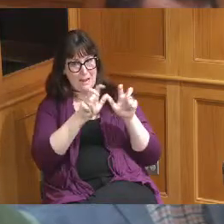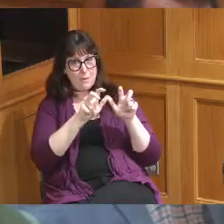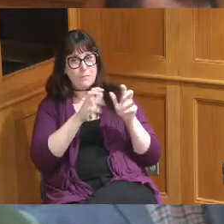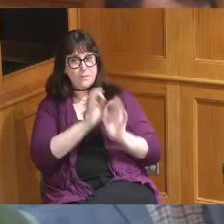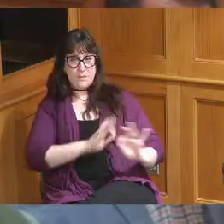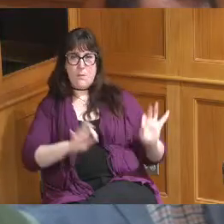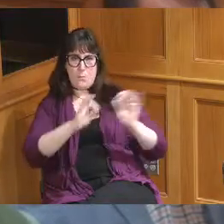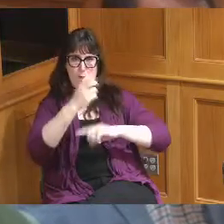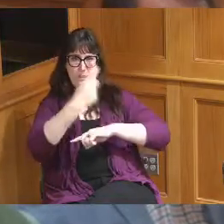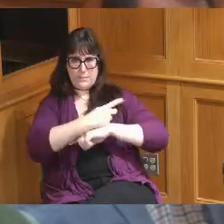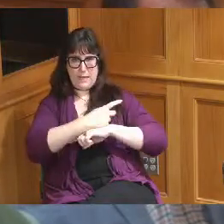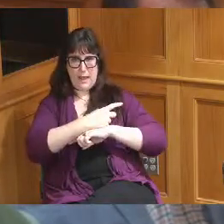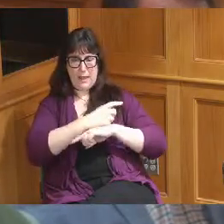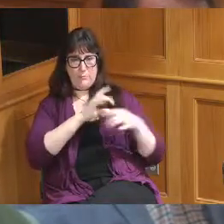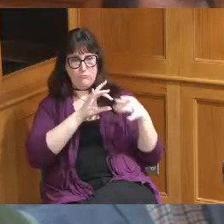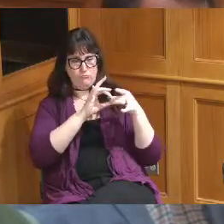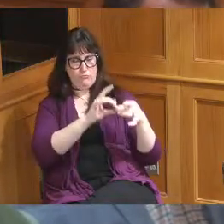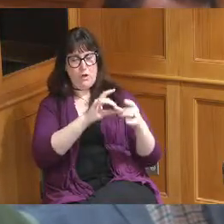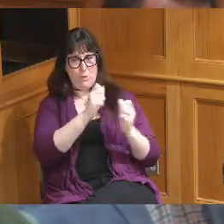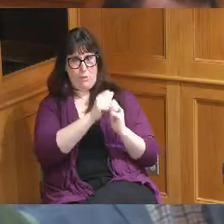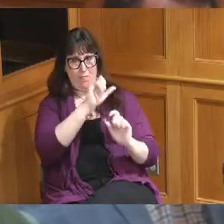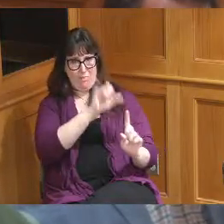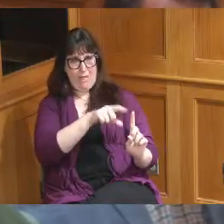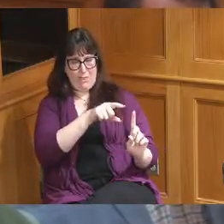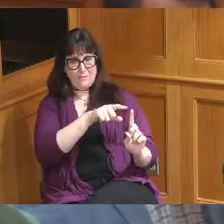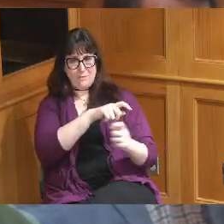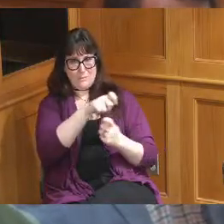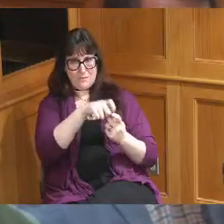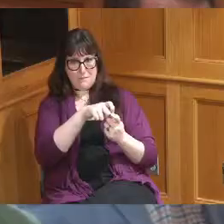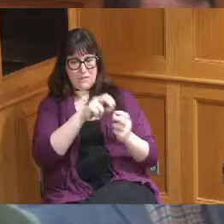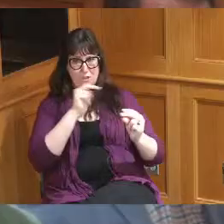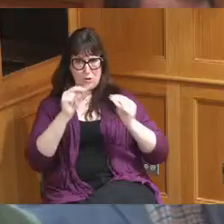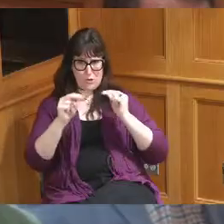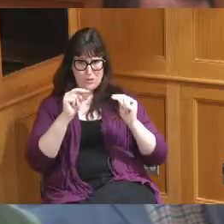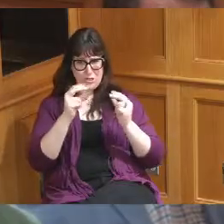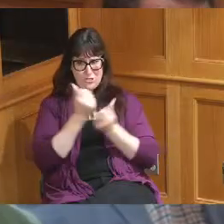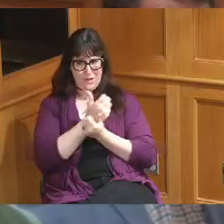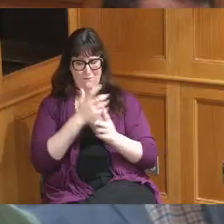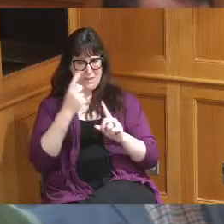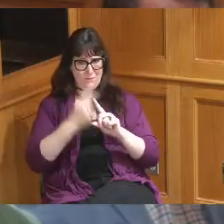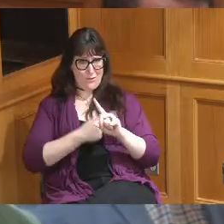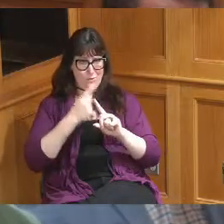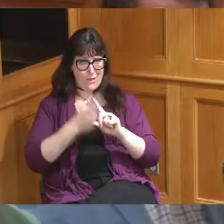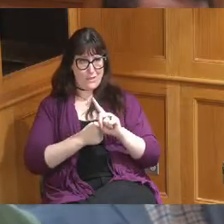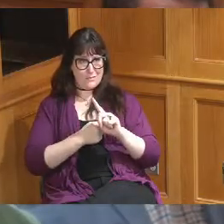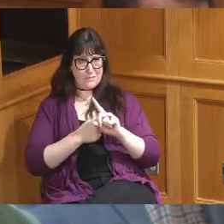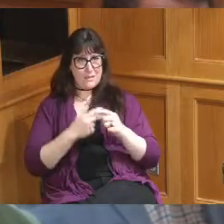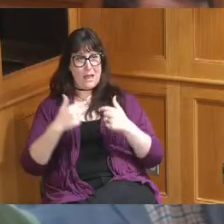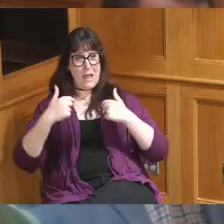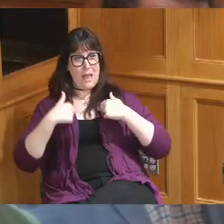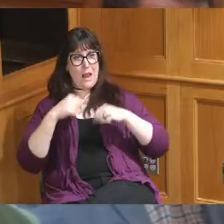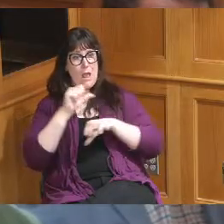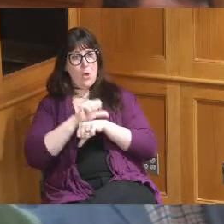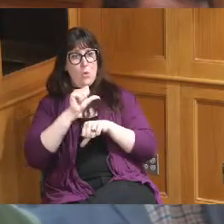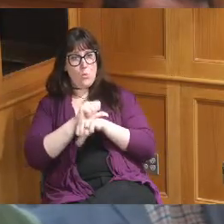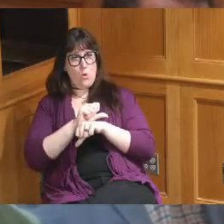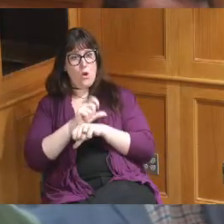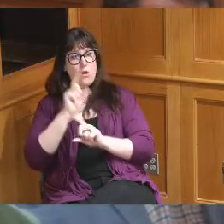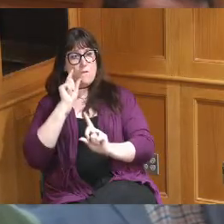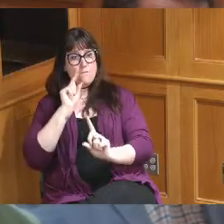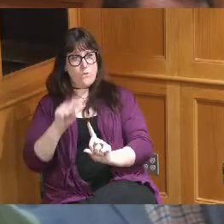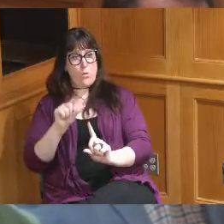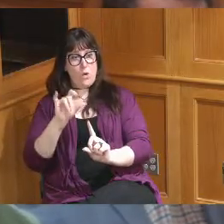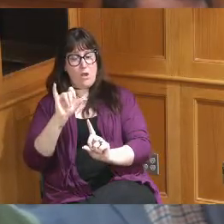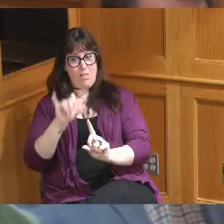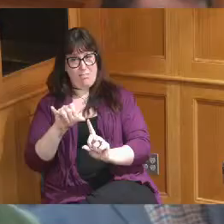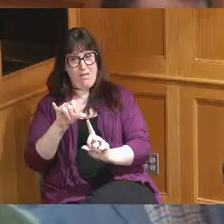the regarding the stadium and you guys' negotiations with the Bengals. And I worked for the Cincinnati Bengals Pro Shop for